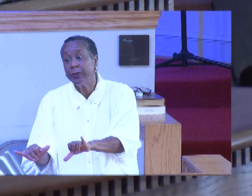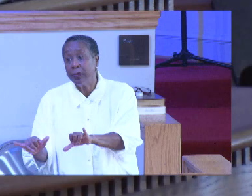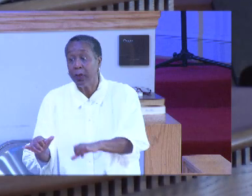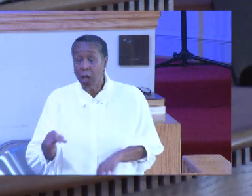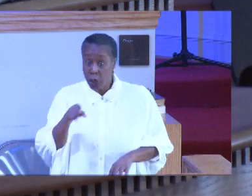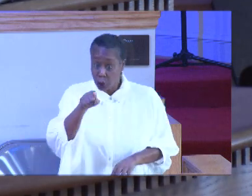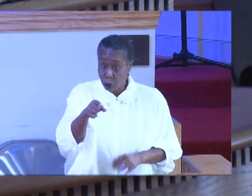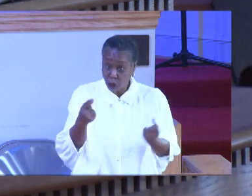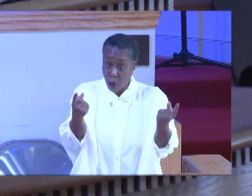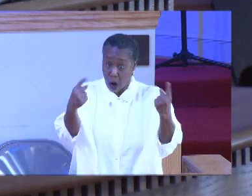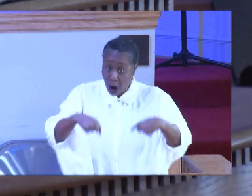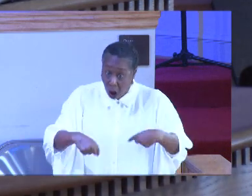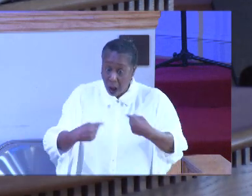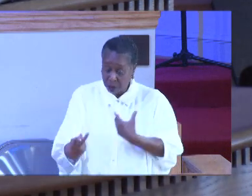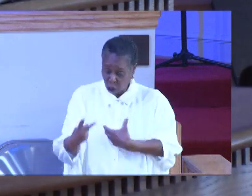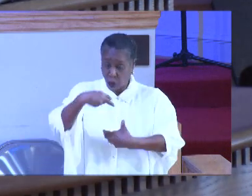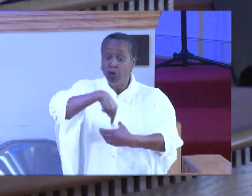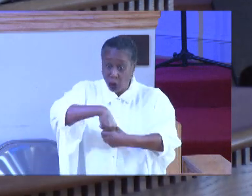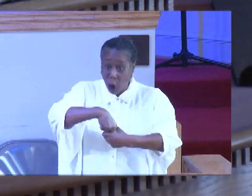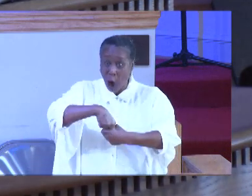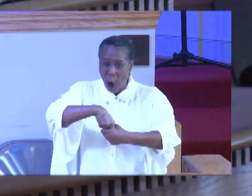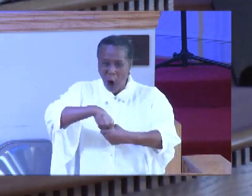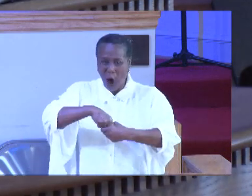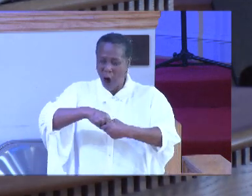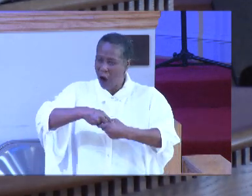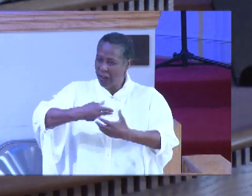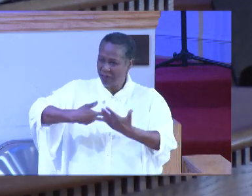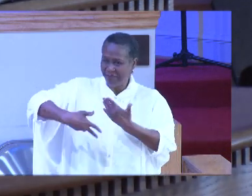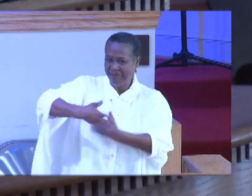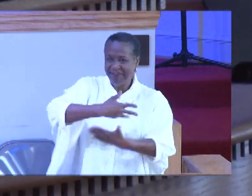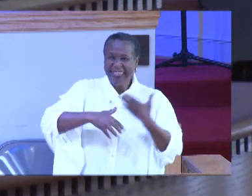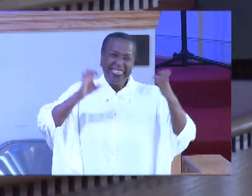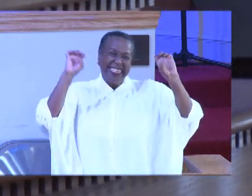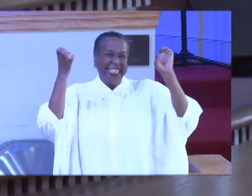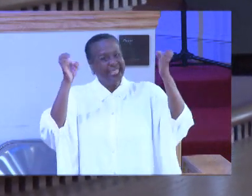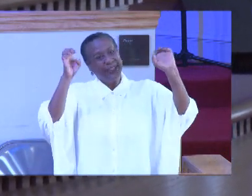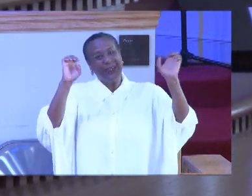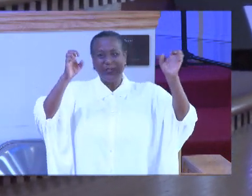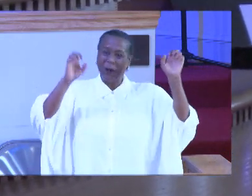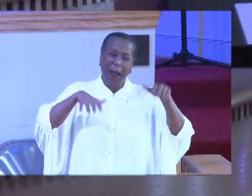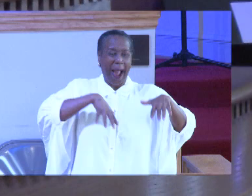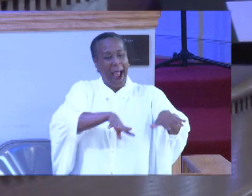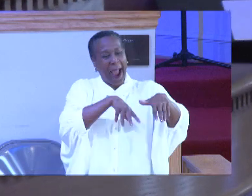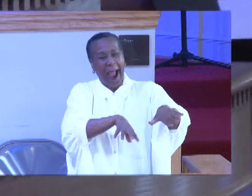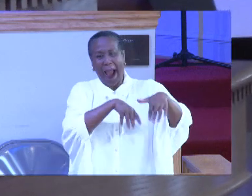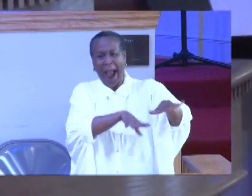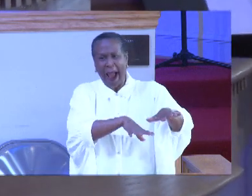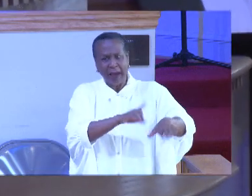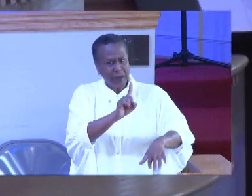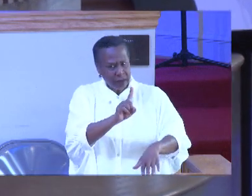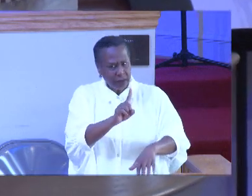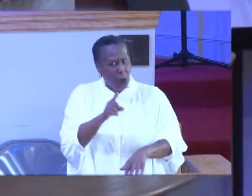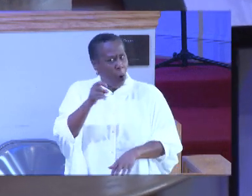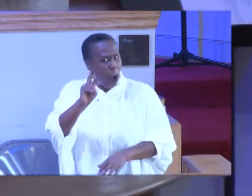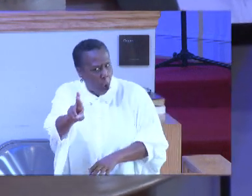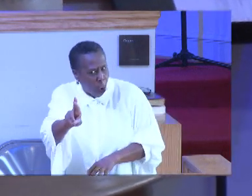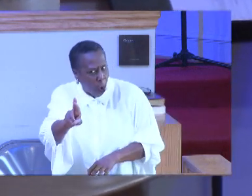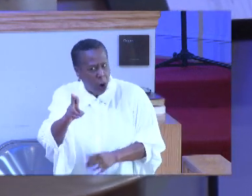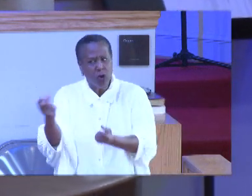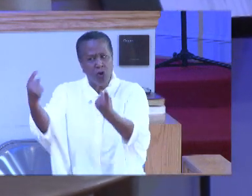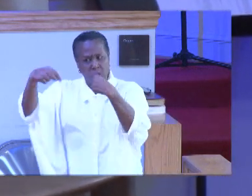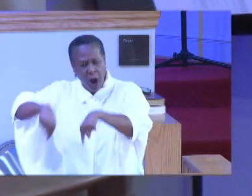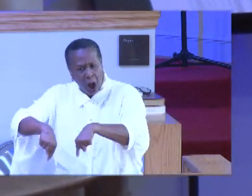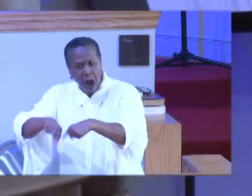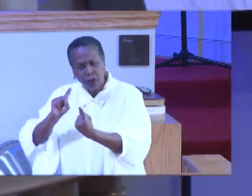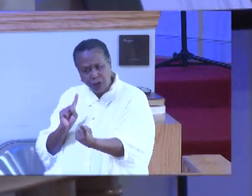we come to join the frocks in the Easter parade, or did we really come to have an encounter